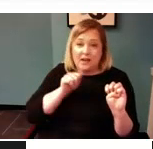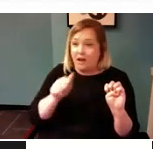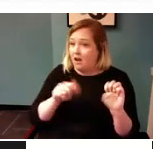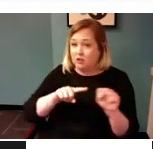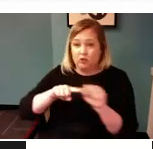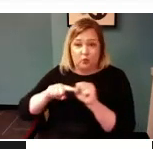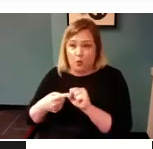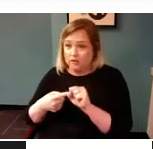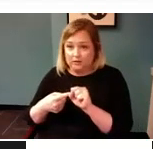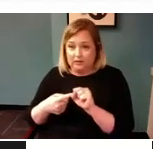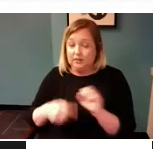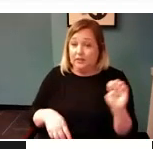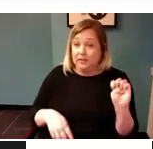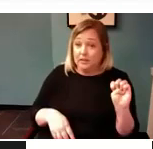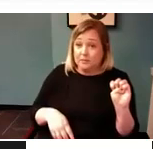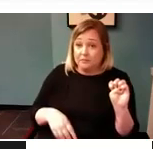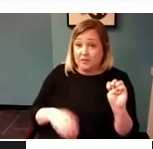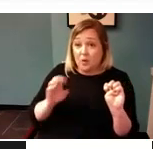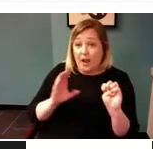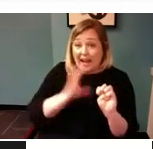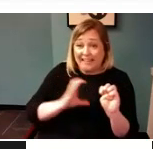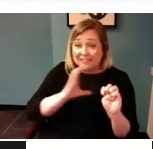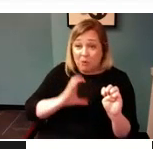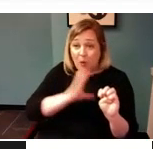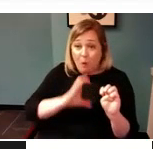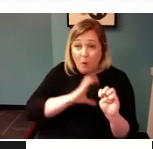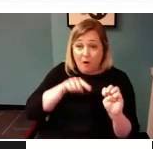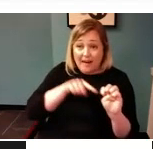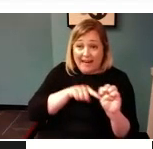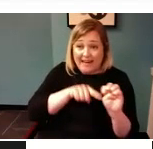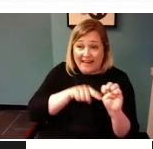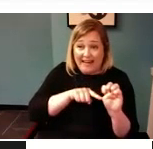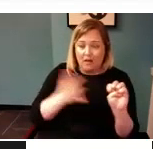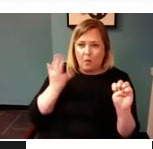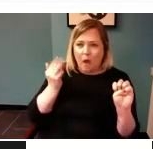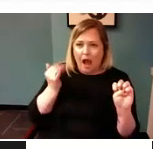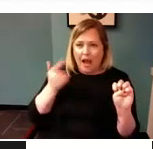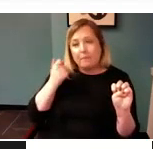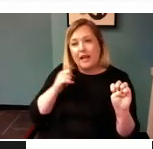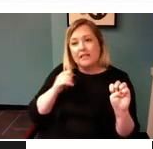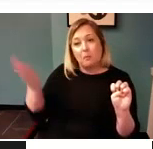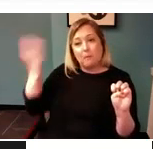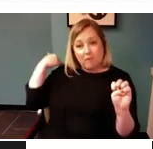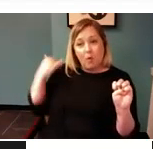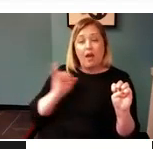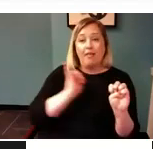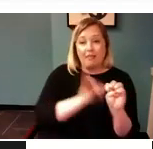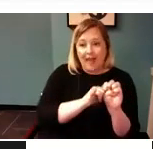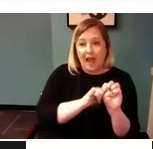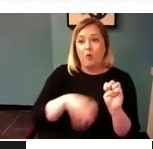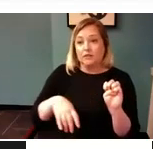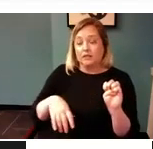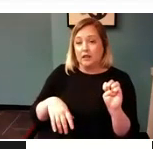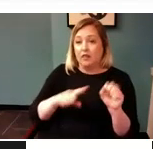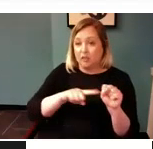here, because we are exploring E because E was the source node of the original graph, that is why we are exploring E first. But once we